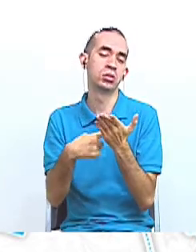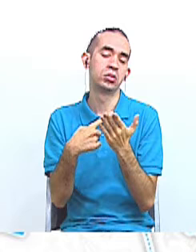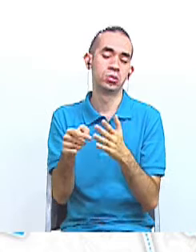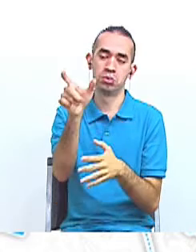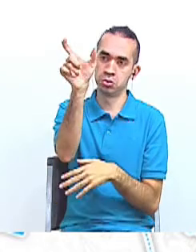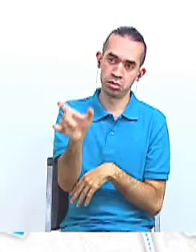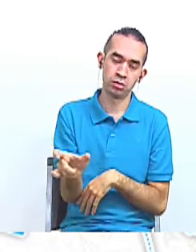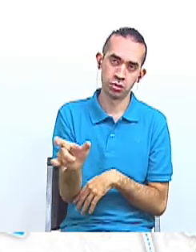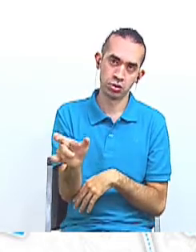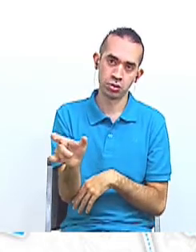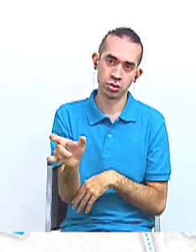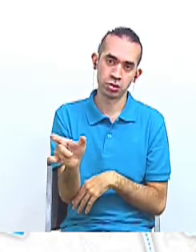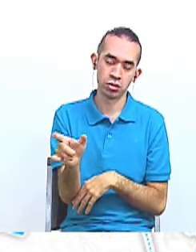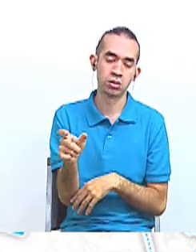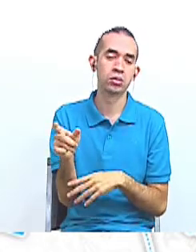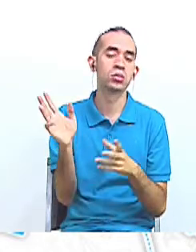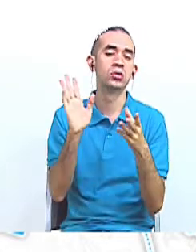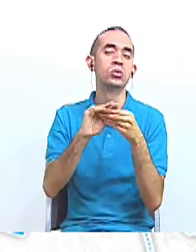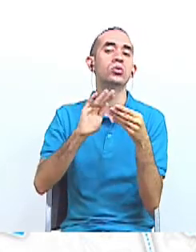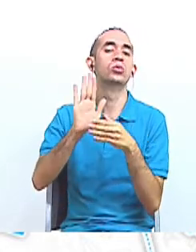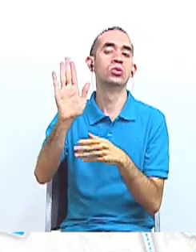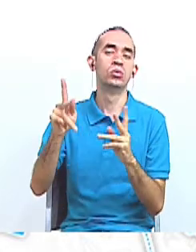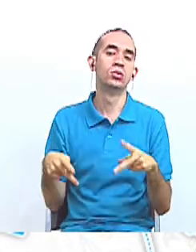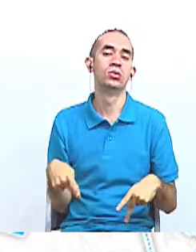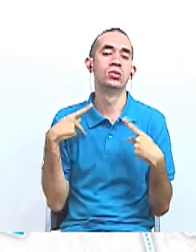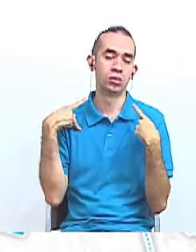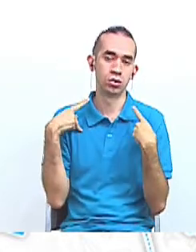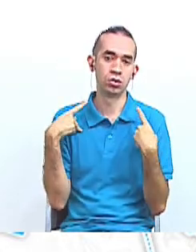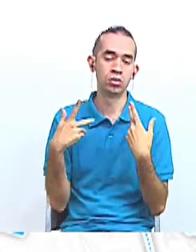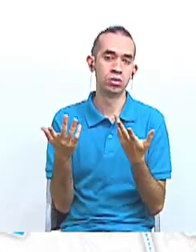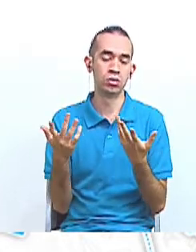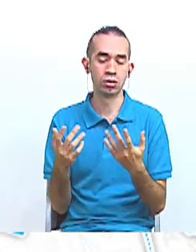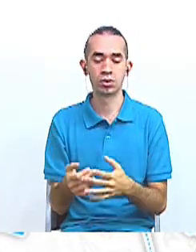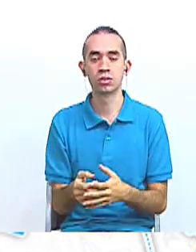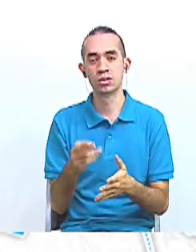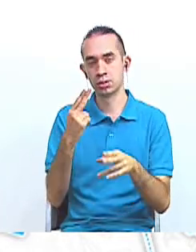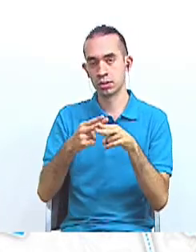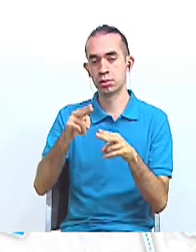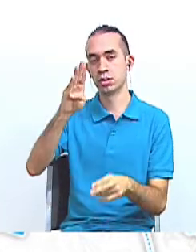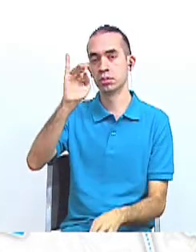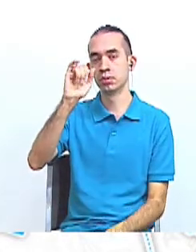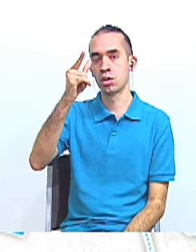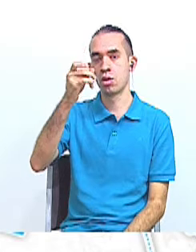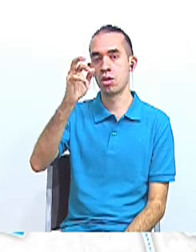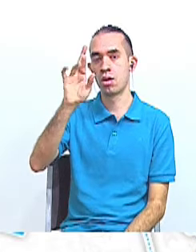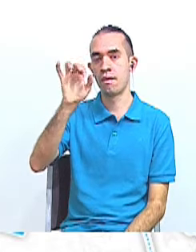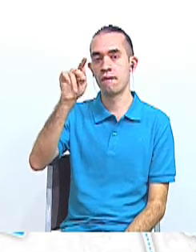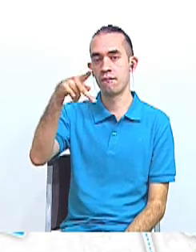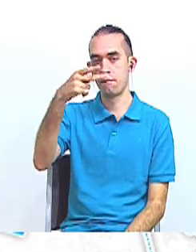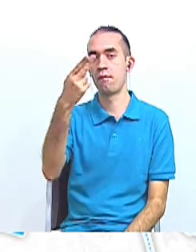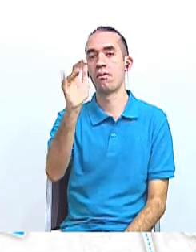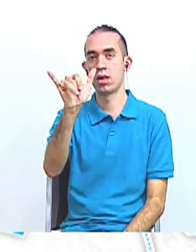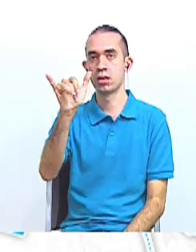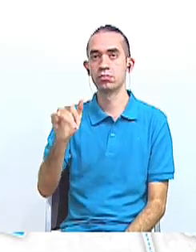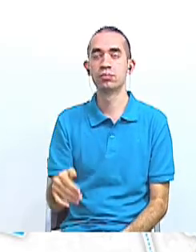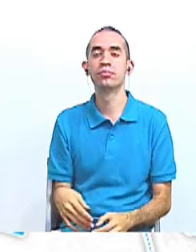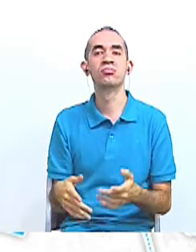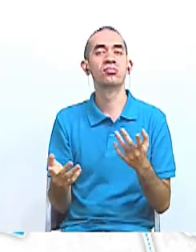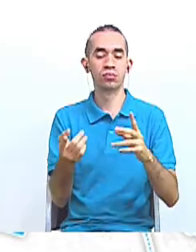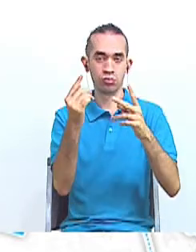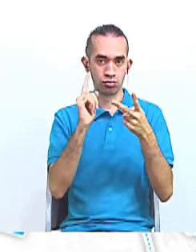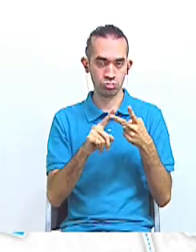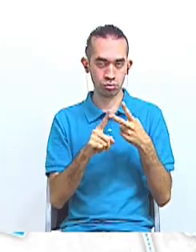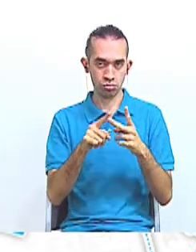We're telling the story of that person, and that is a biography. And number 2, the purpose of the text